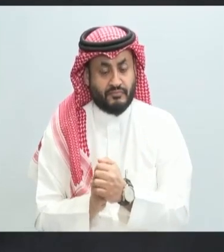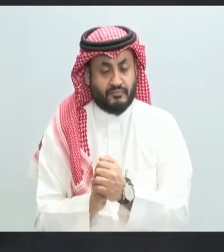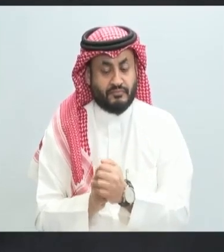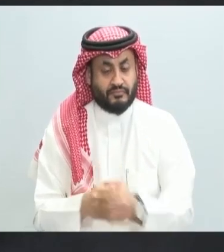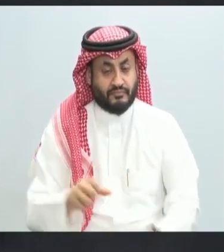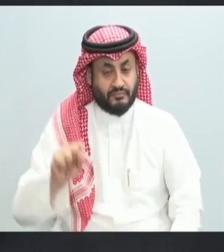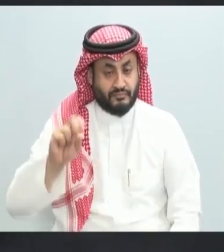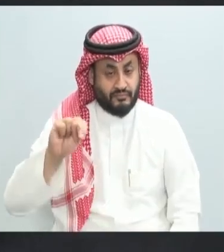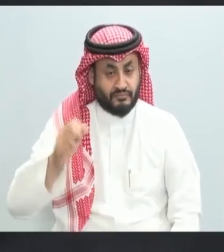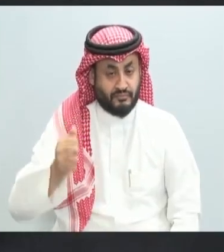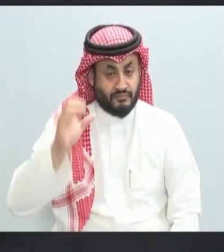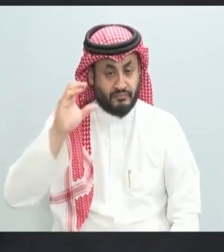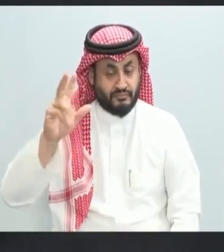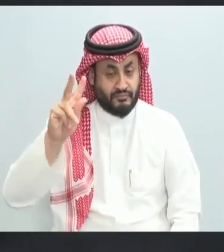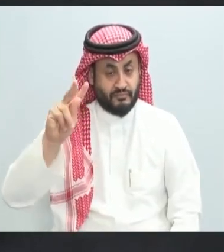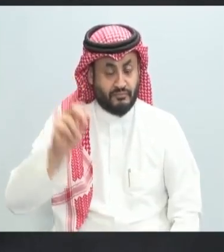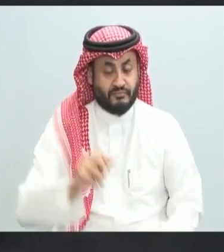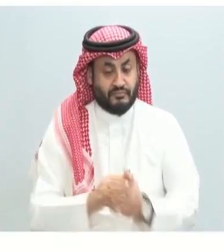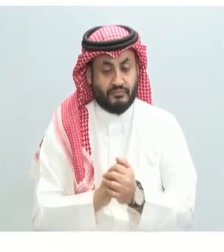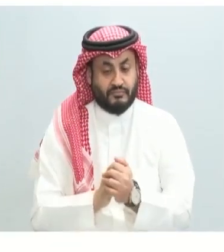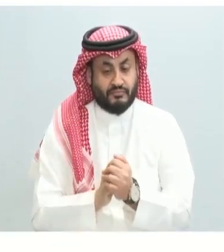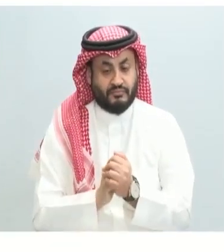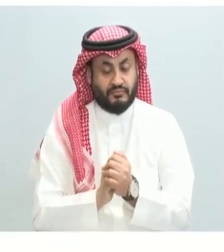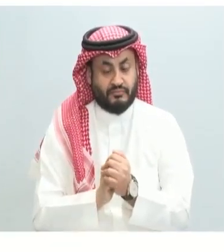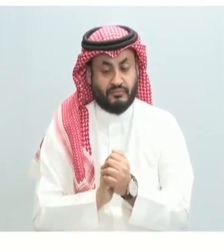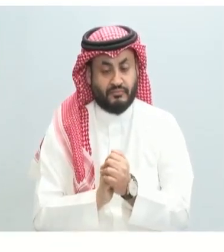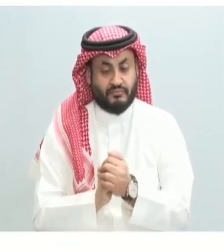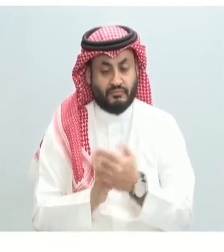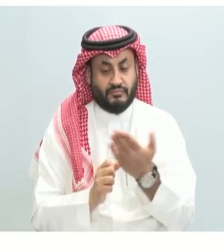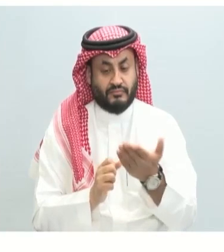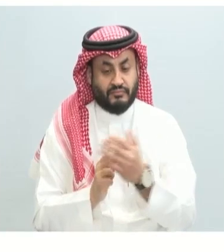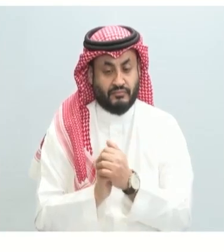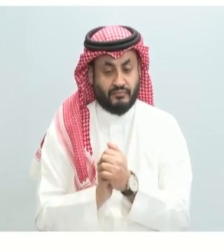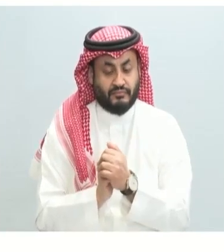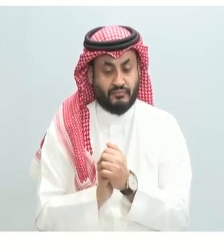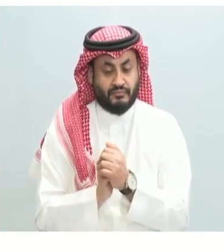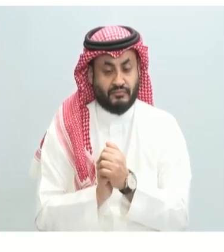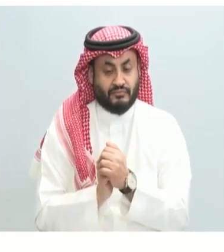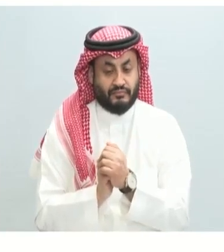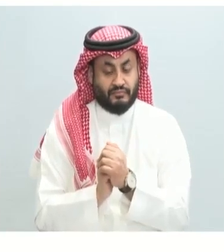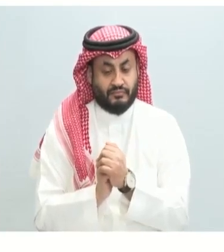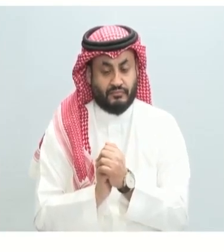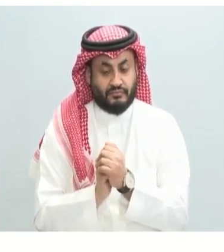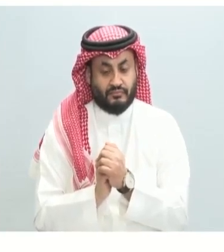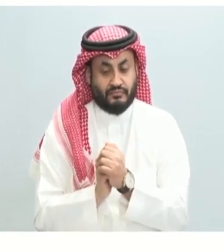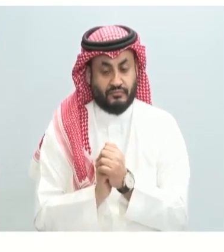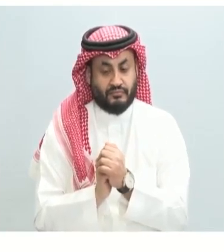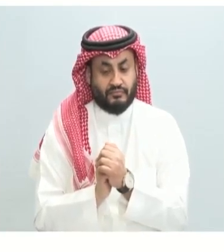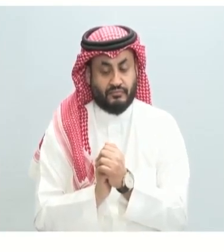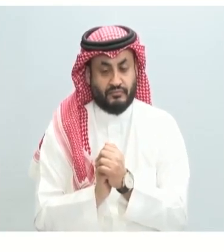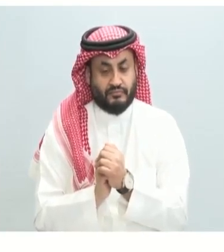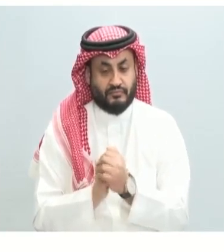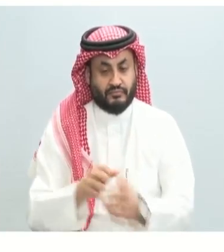usually eat between meals. So here you go, we match this picture with the